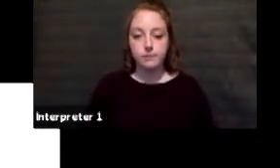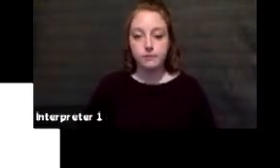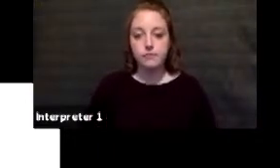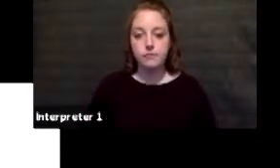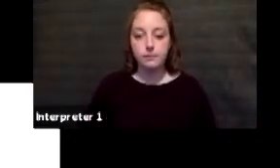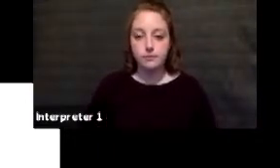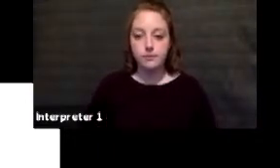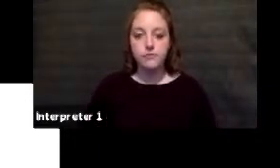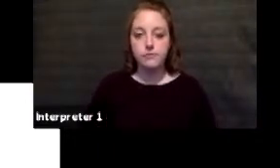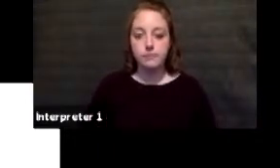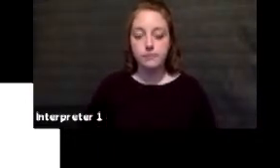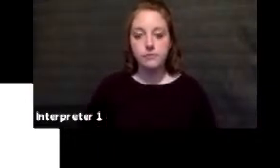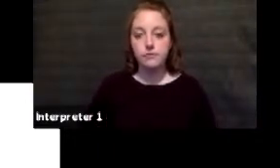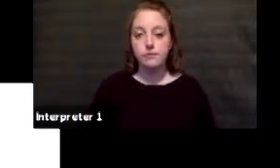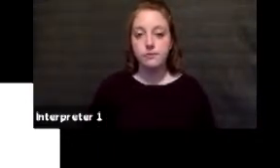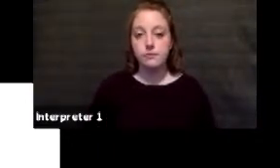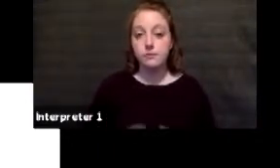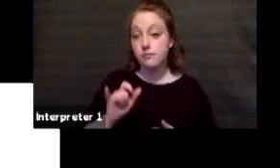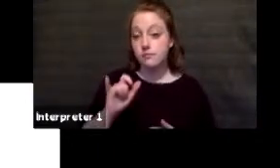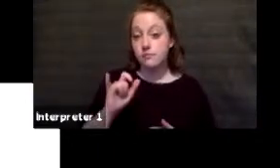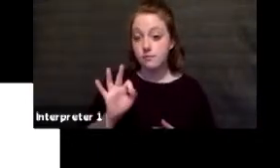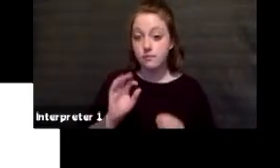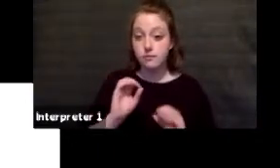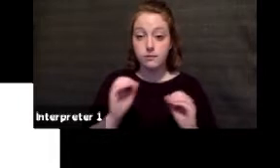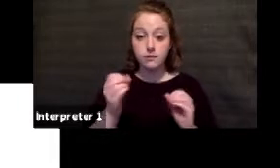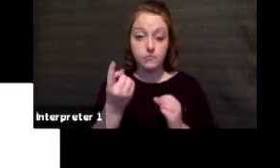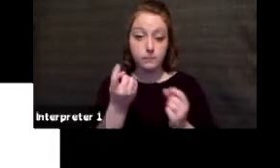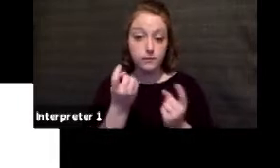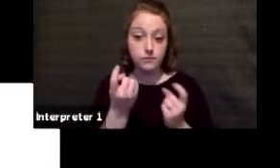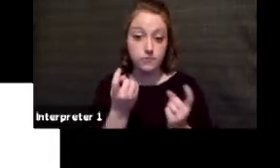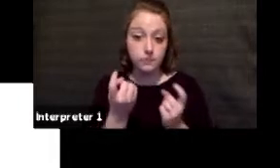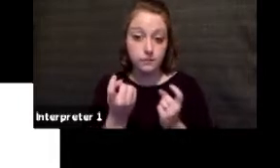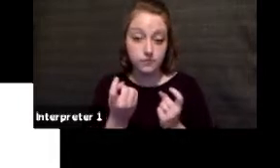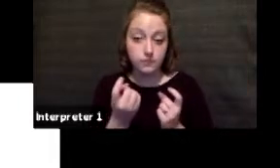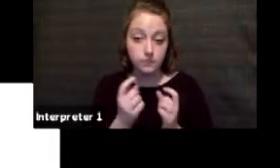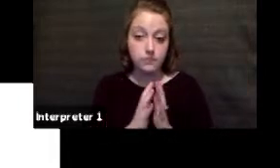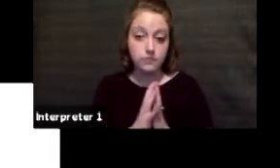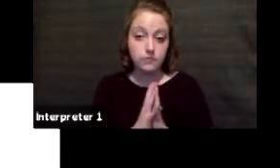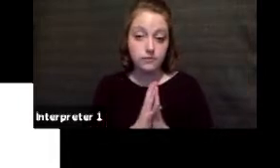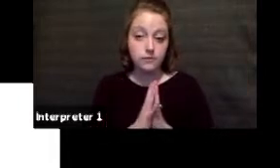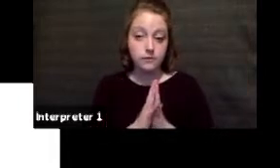So unless there are any other questions, uh, we're going to